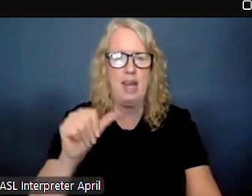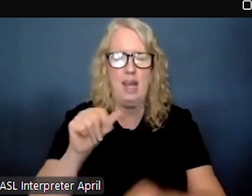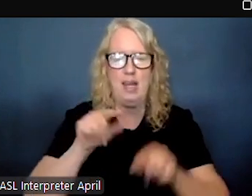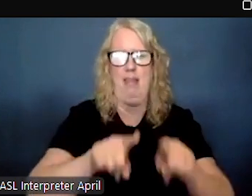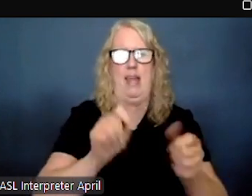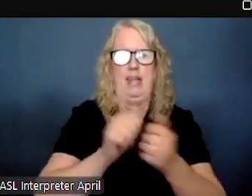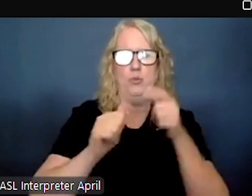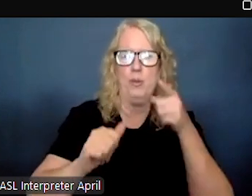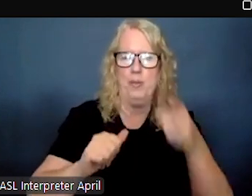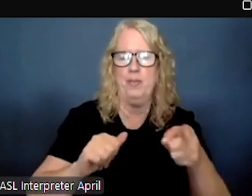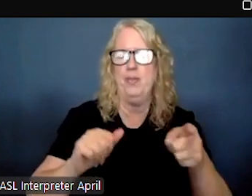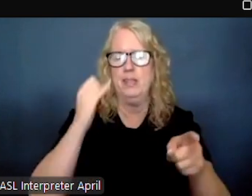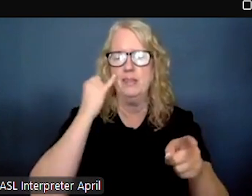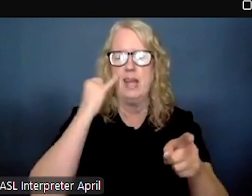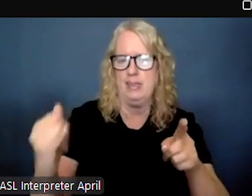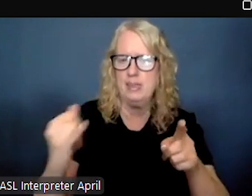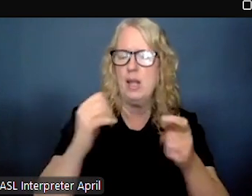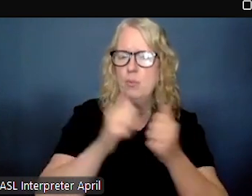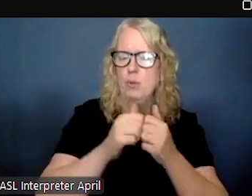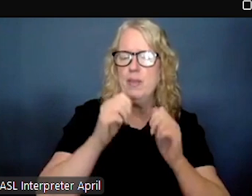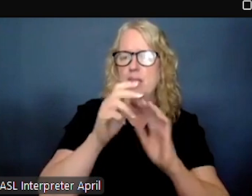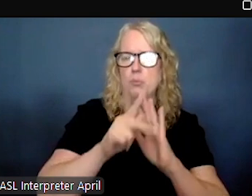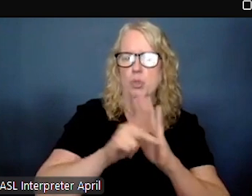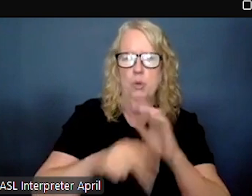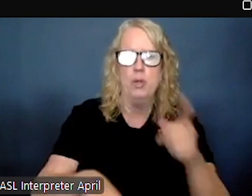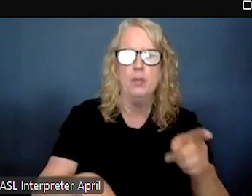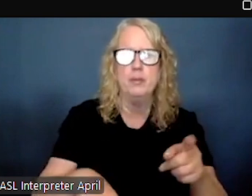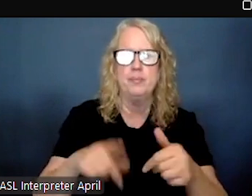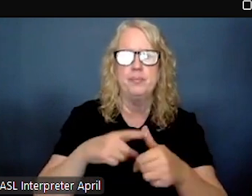this principle? So take a look at A,